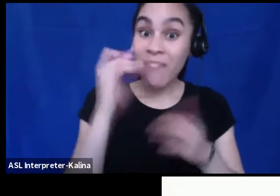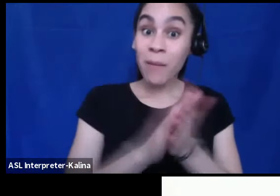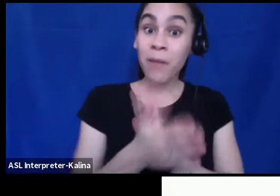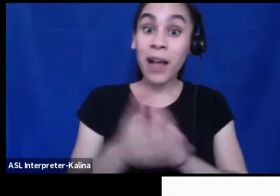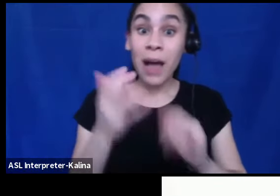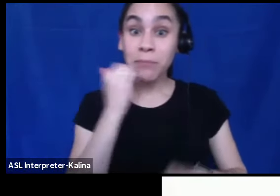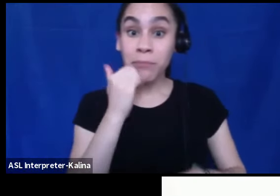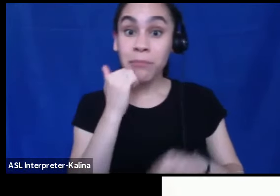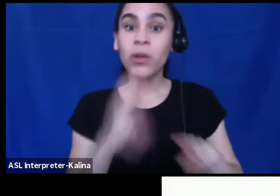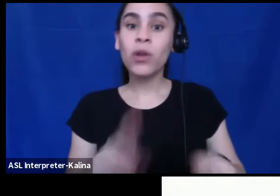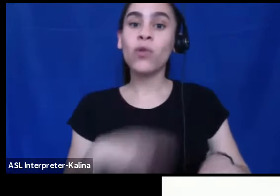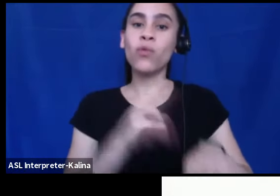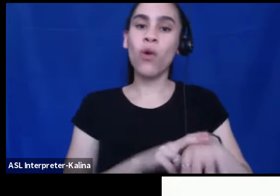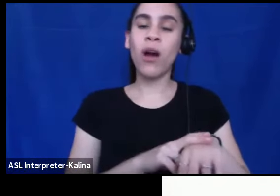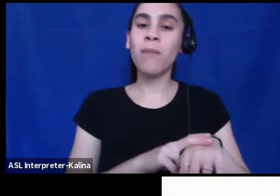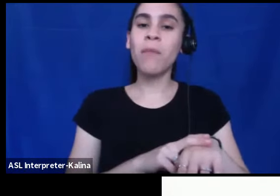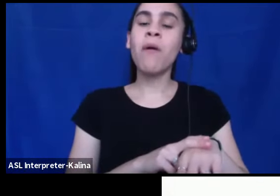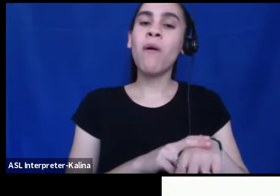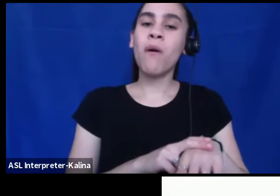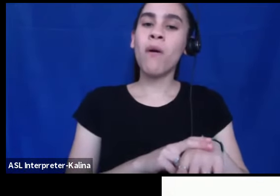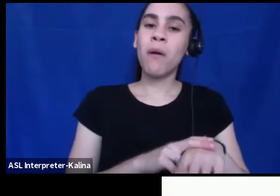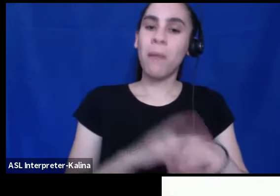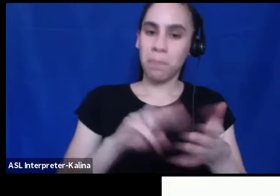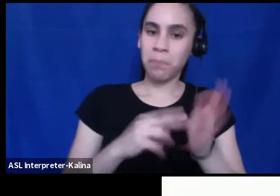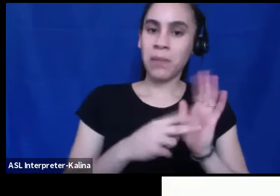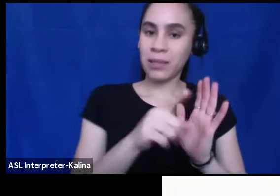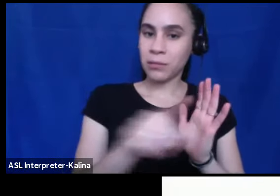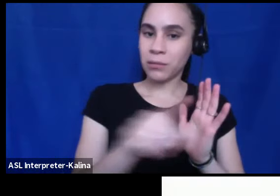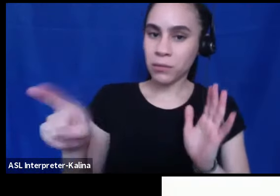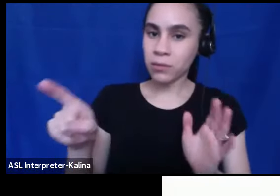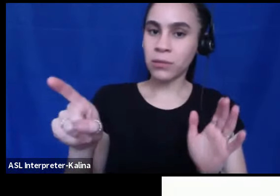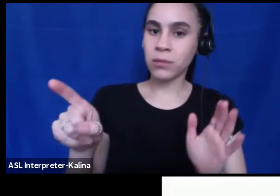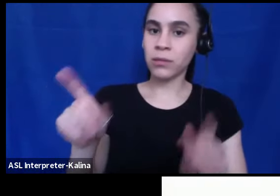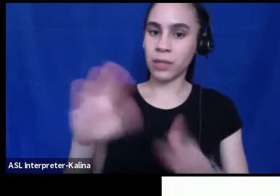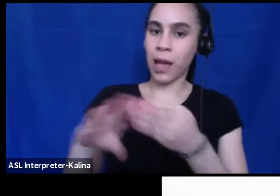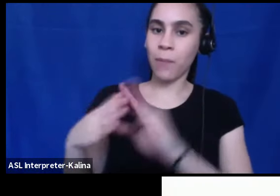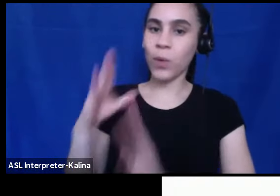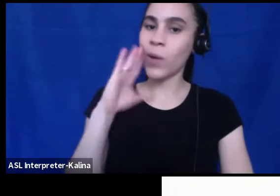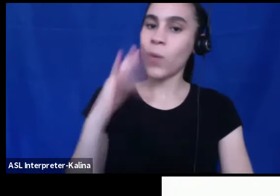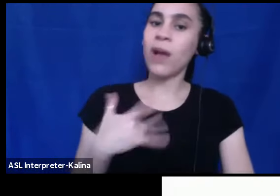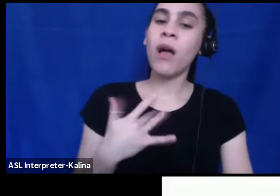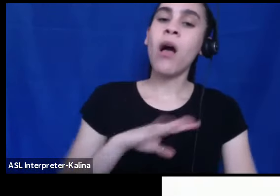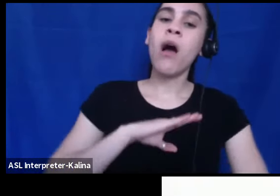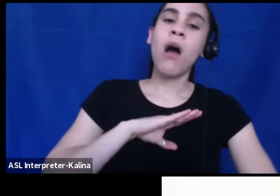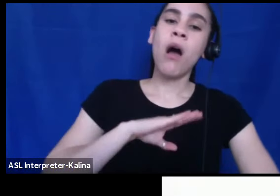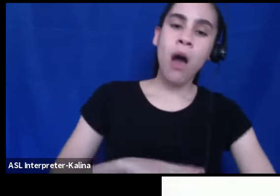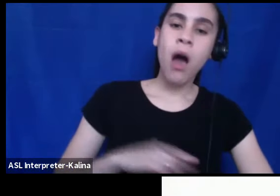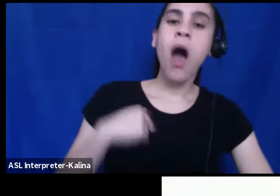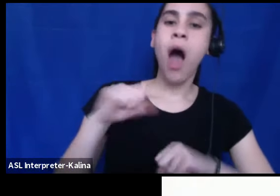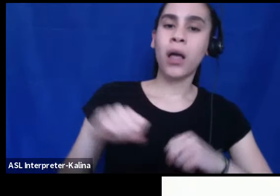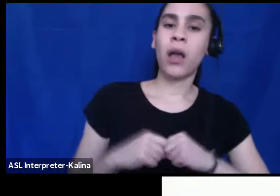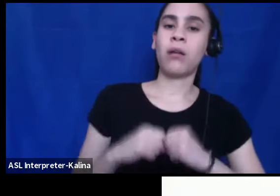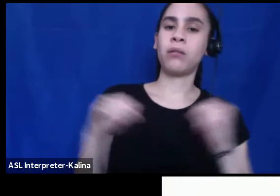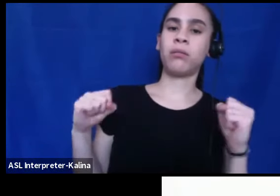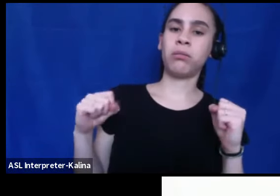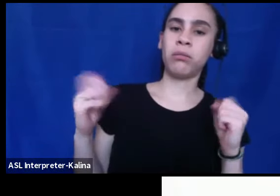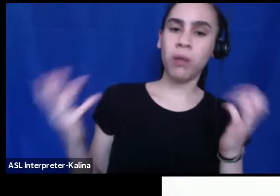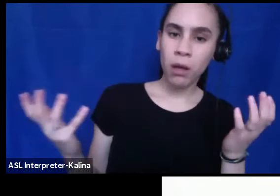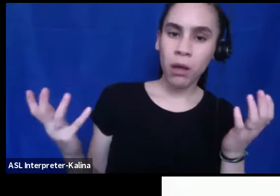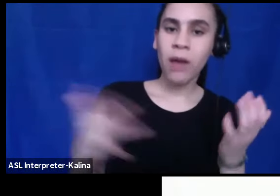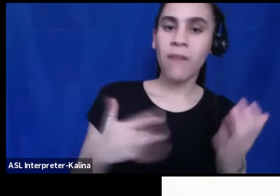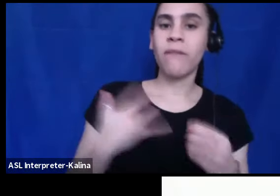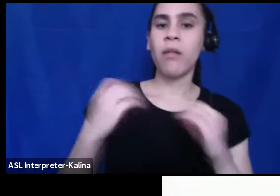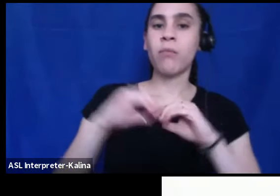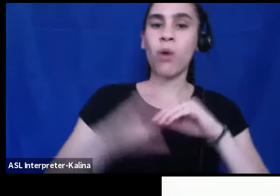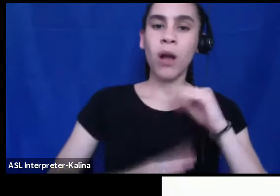feel again, goes back to the normalization or just creating more of a platform for people to feel